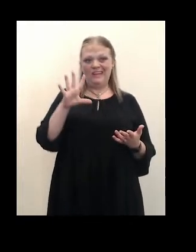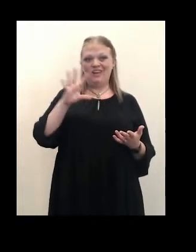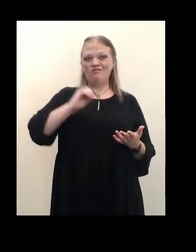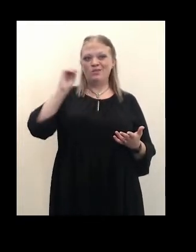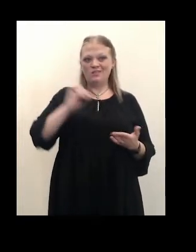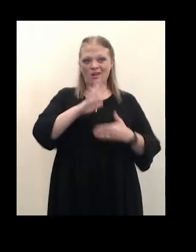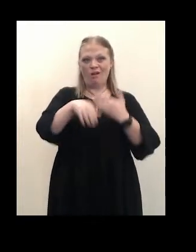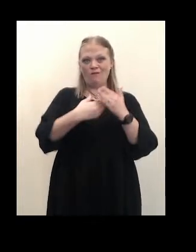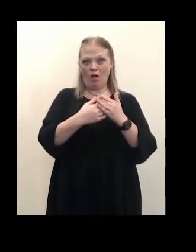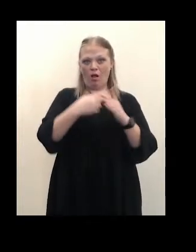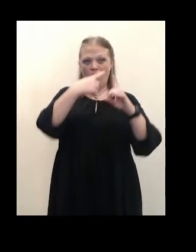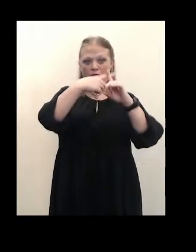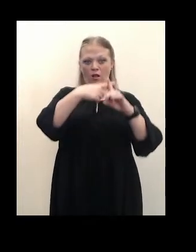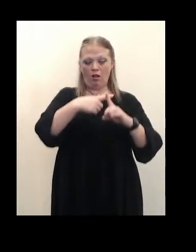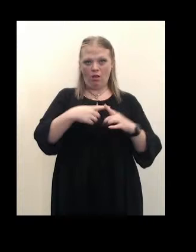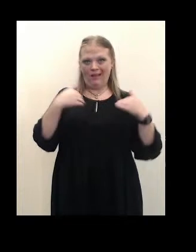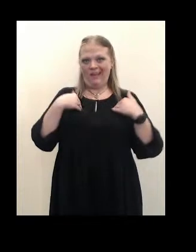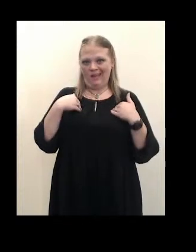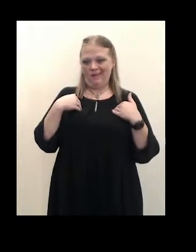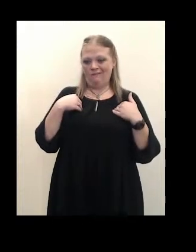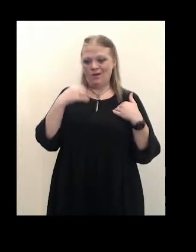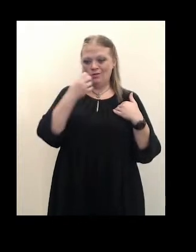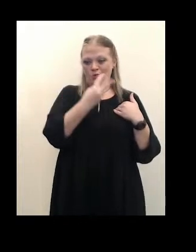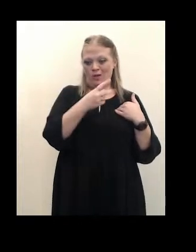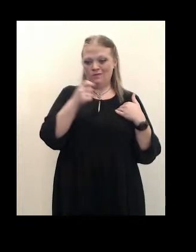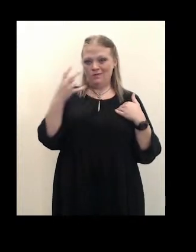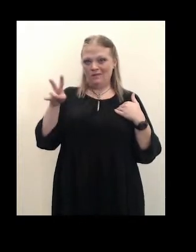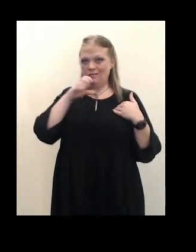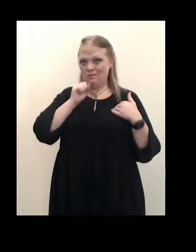in the 12 to 17 is coming from